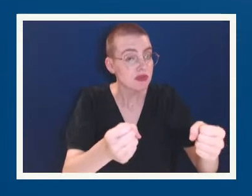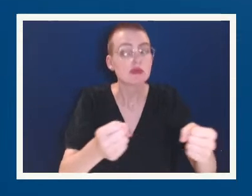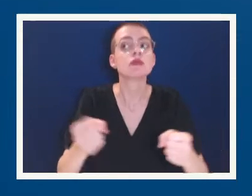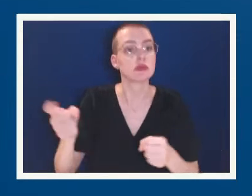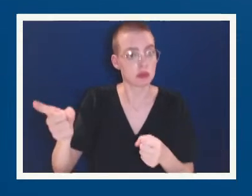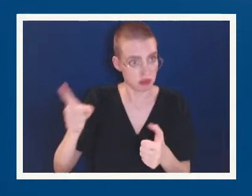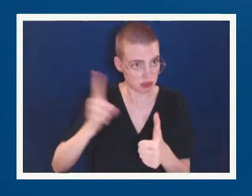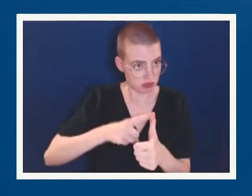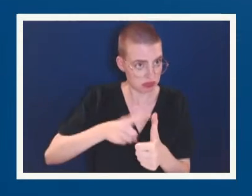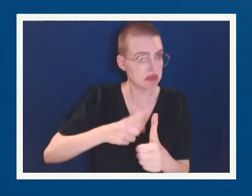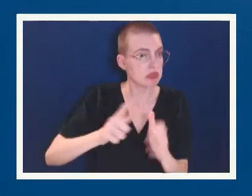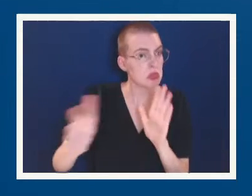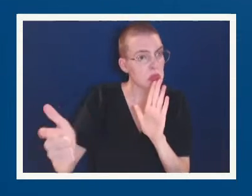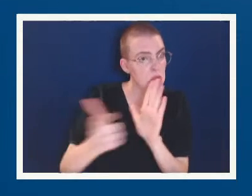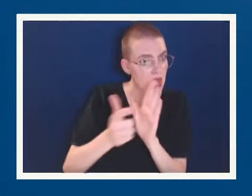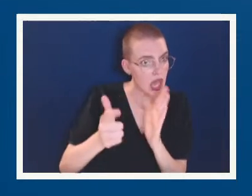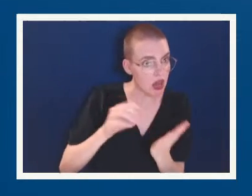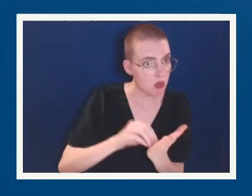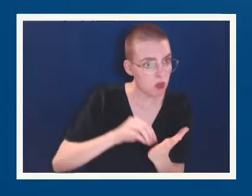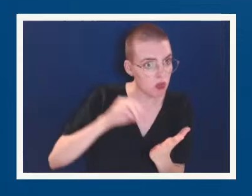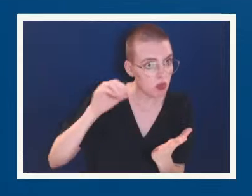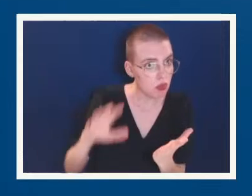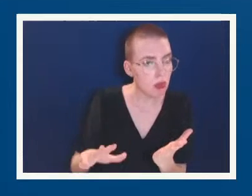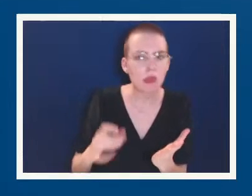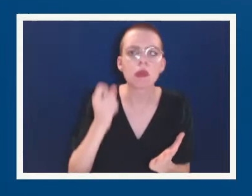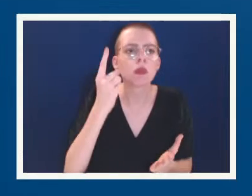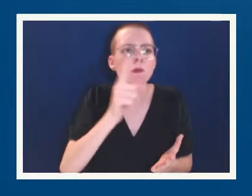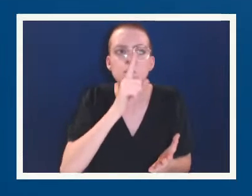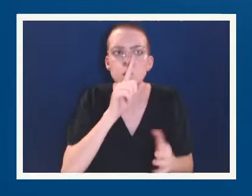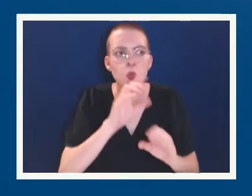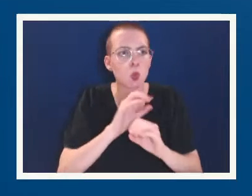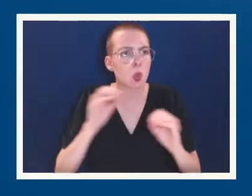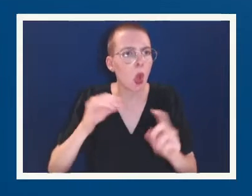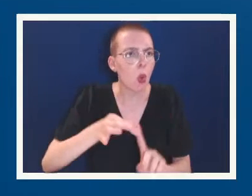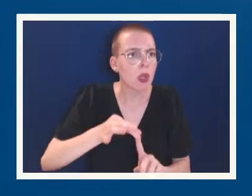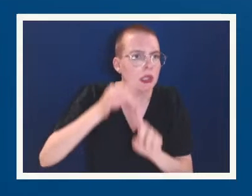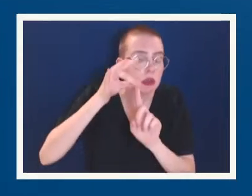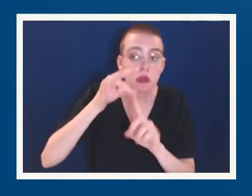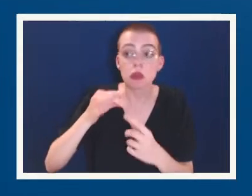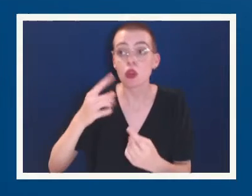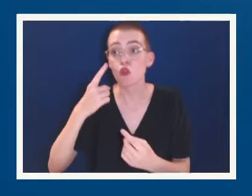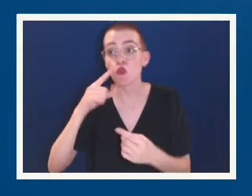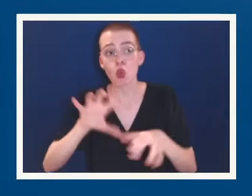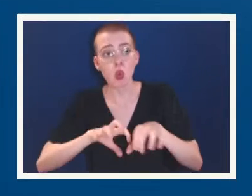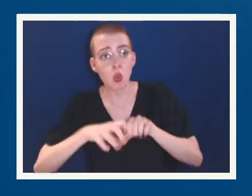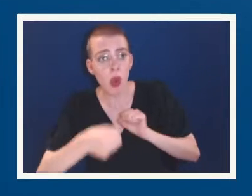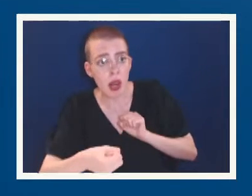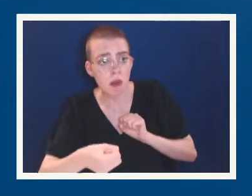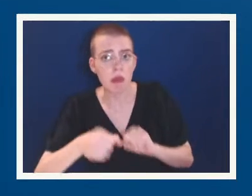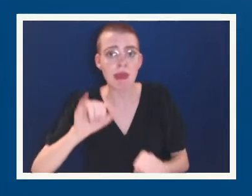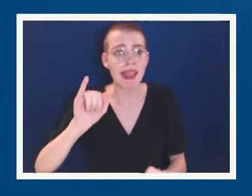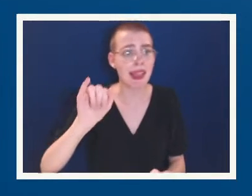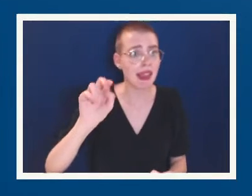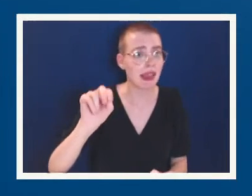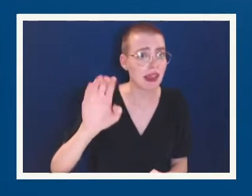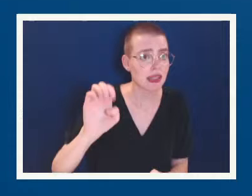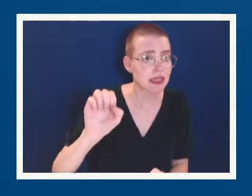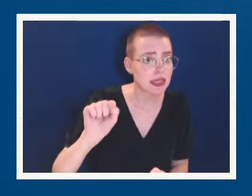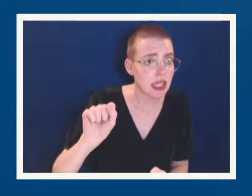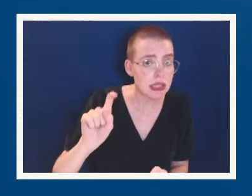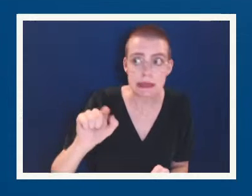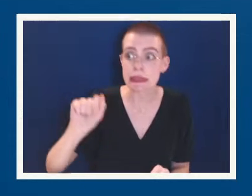all abortion with no exception, not for rape or incest or even to save the life of the woman.